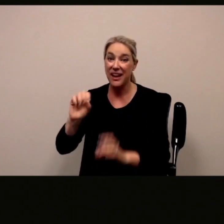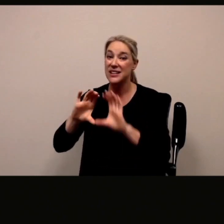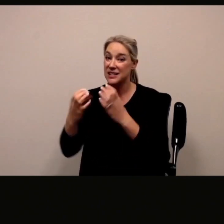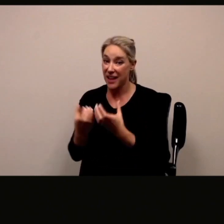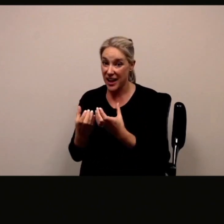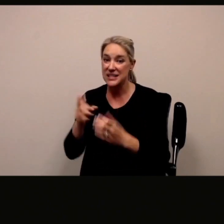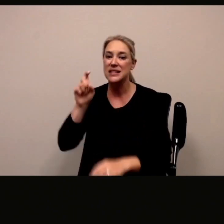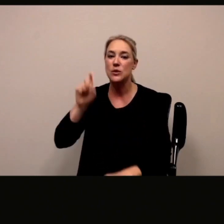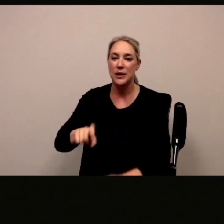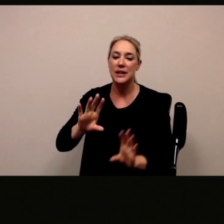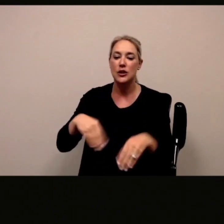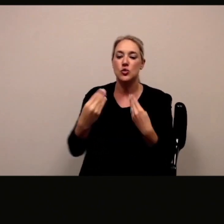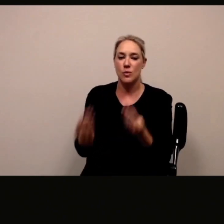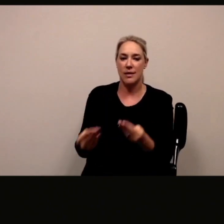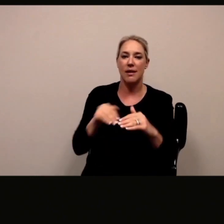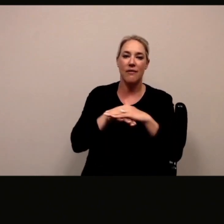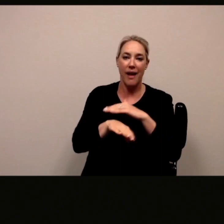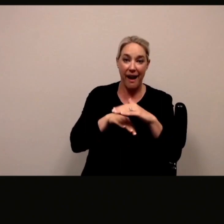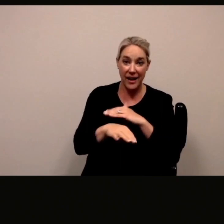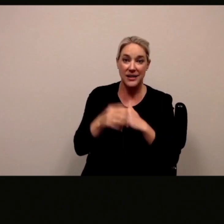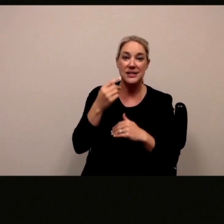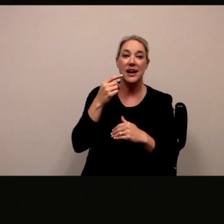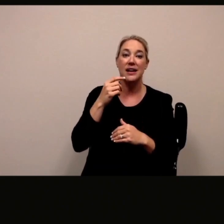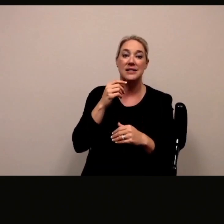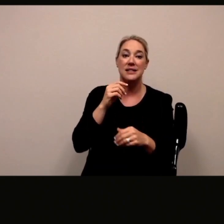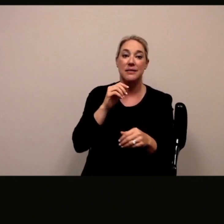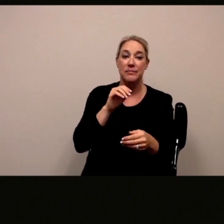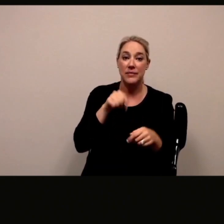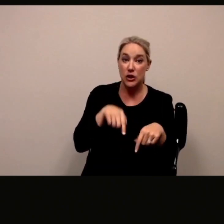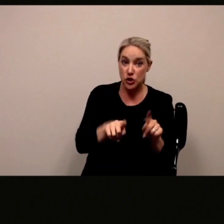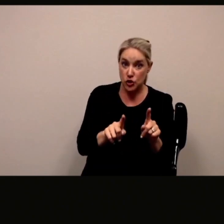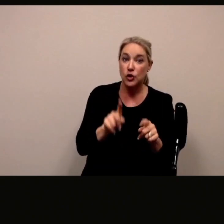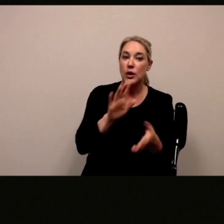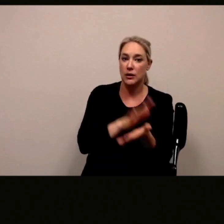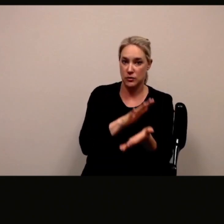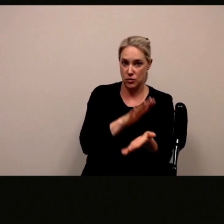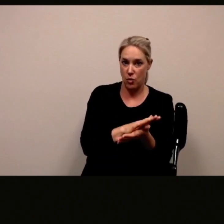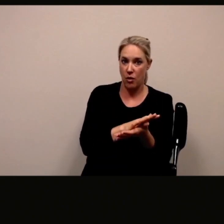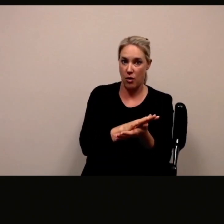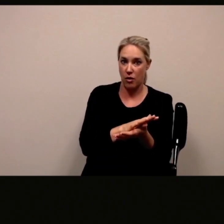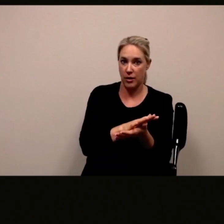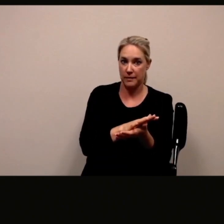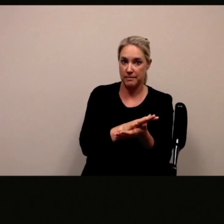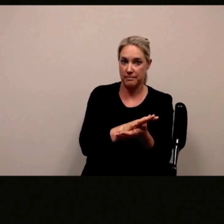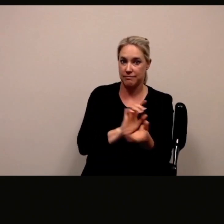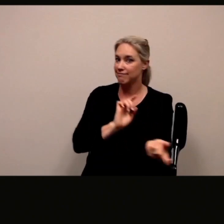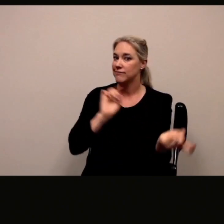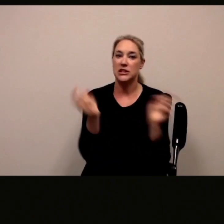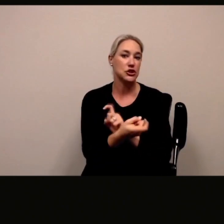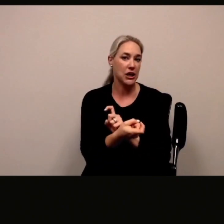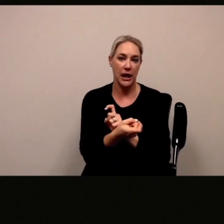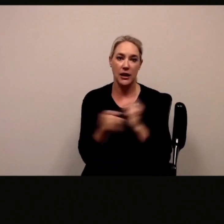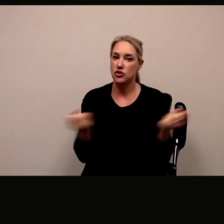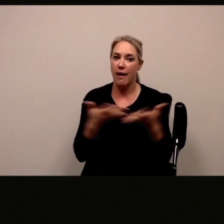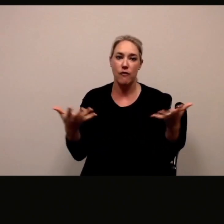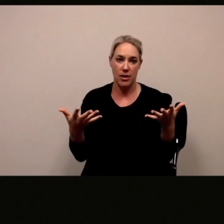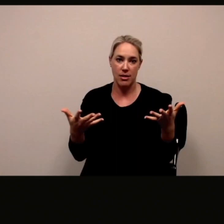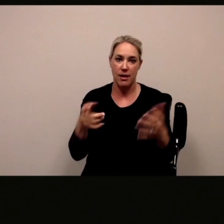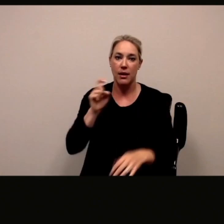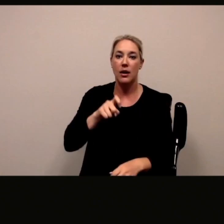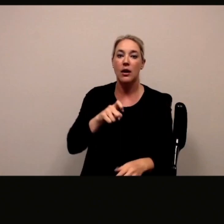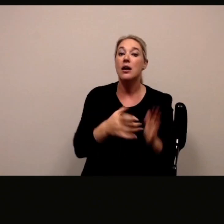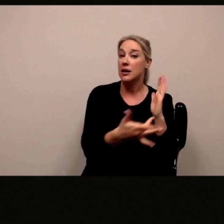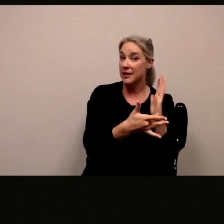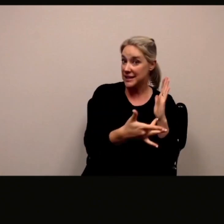about that access point. And the way I fixed it is by flipping it all the way on its head. We're going to do the tech here. We're going to do